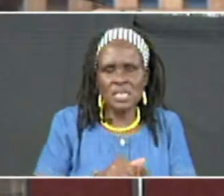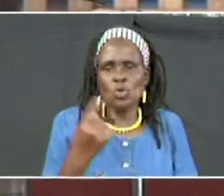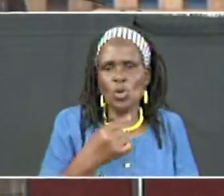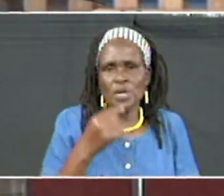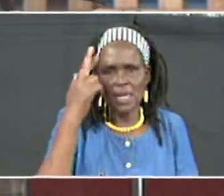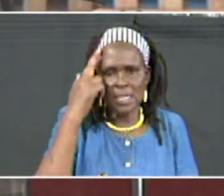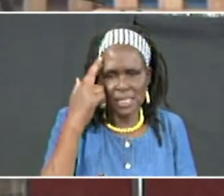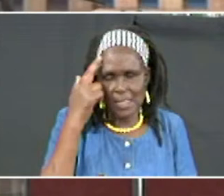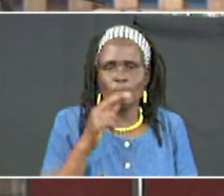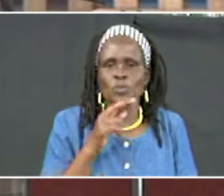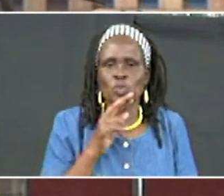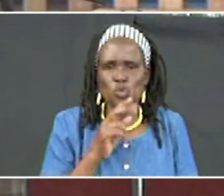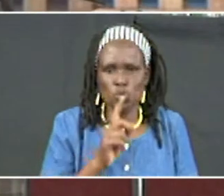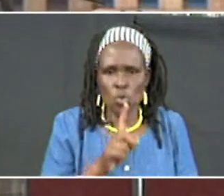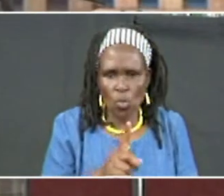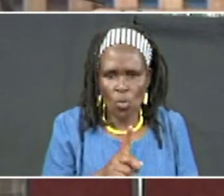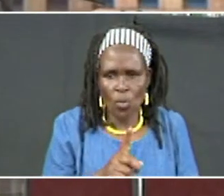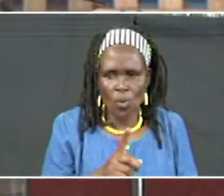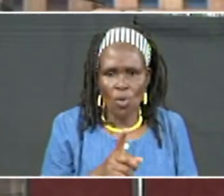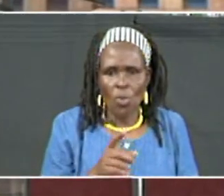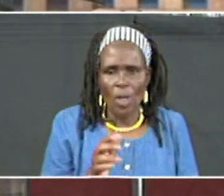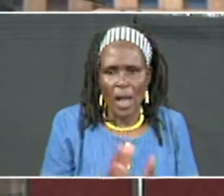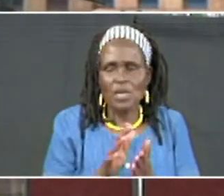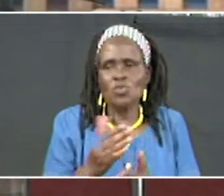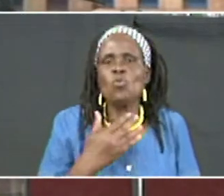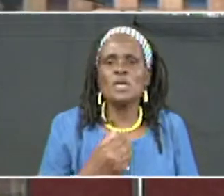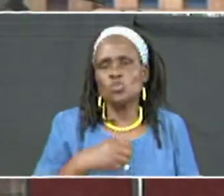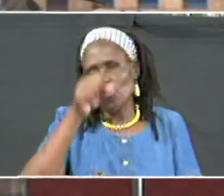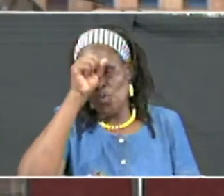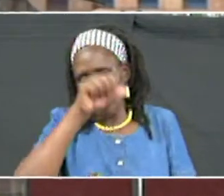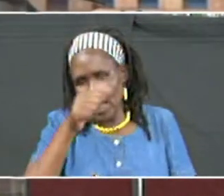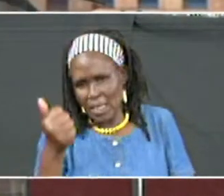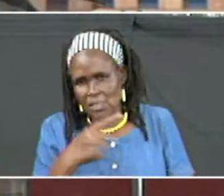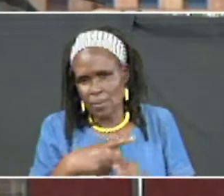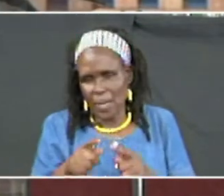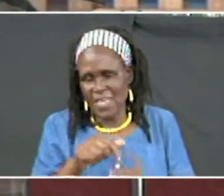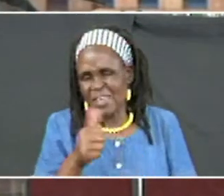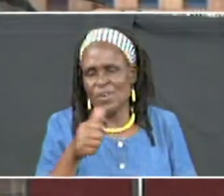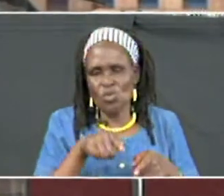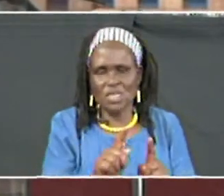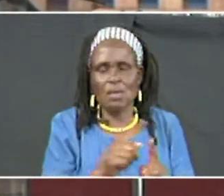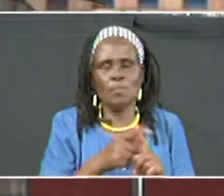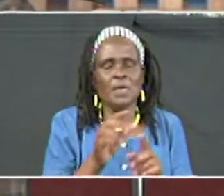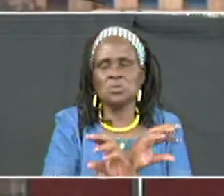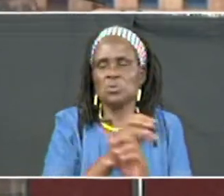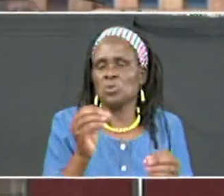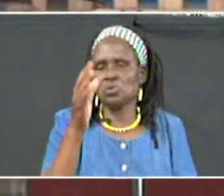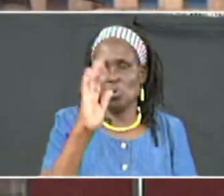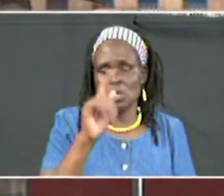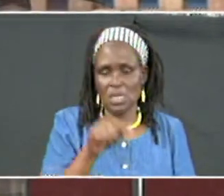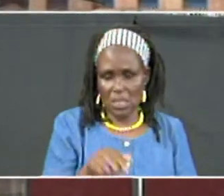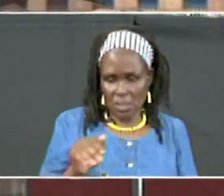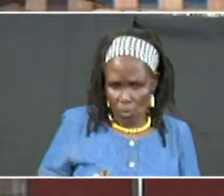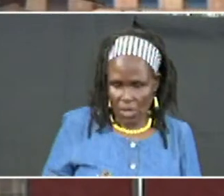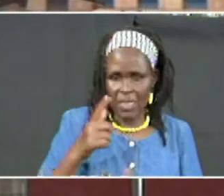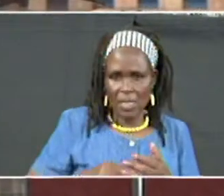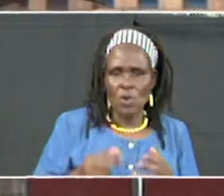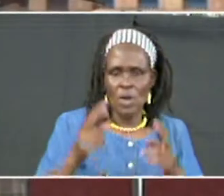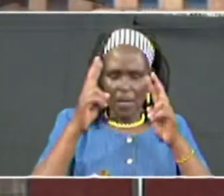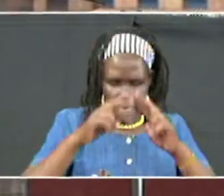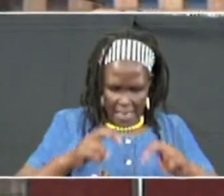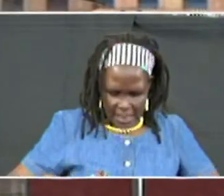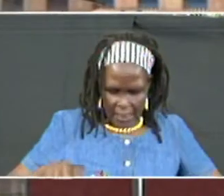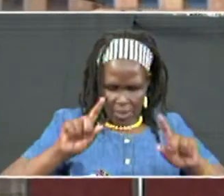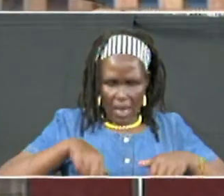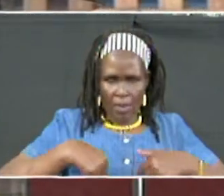so? Enough to fool others and even yourself, but not God. This morning I pray that we would examine ourselves. And